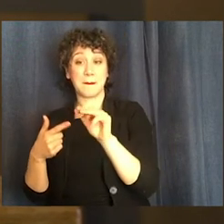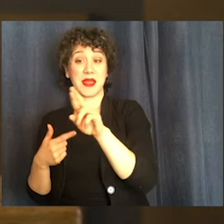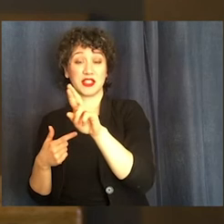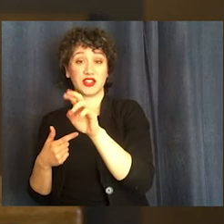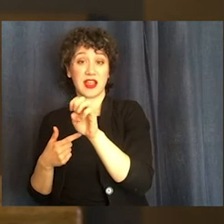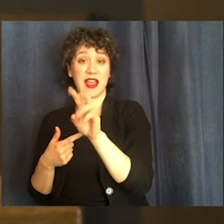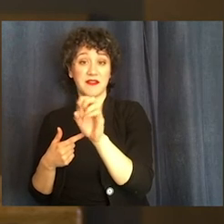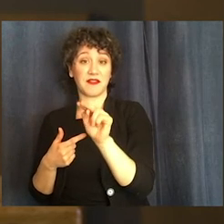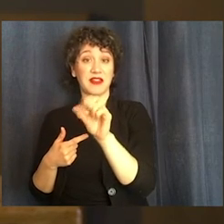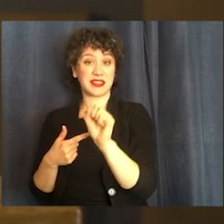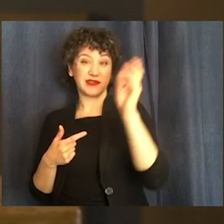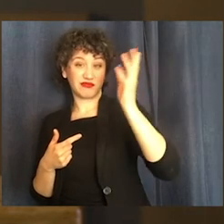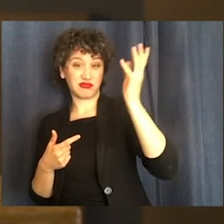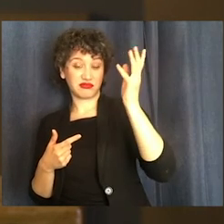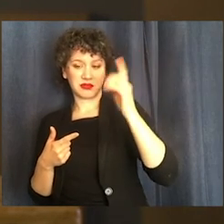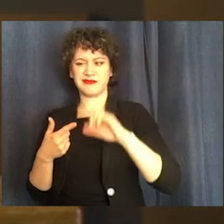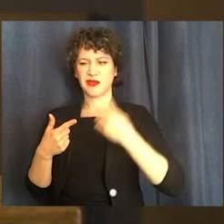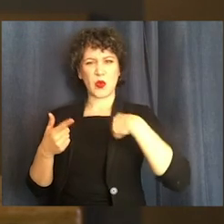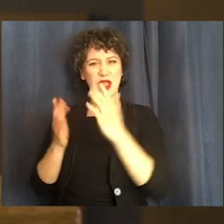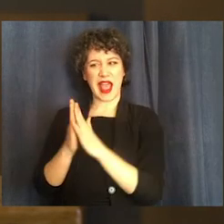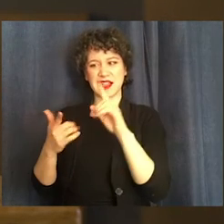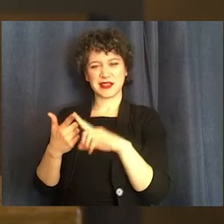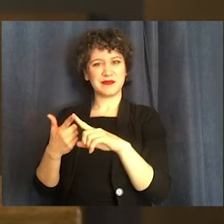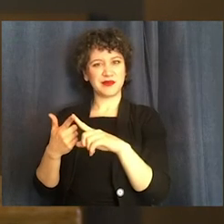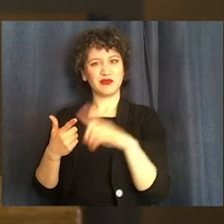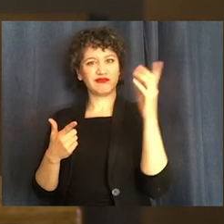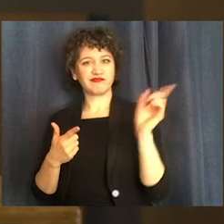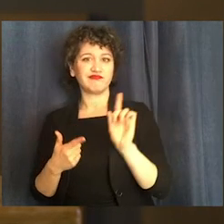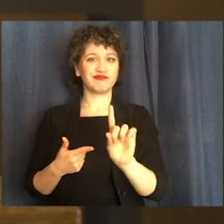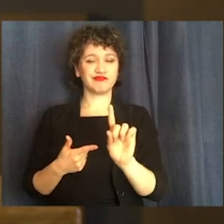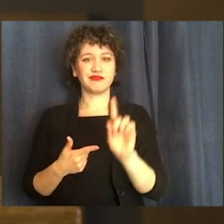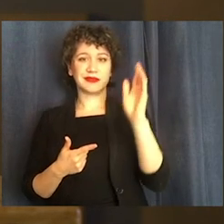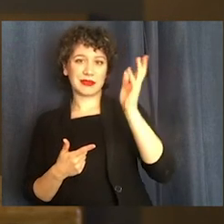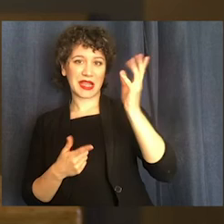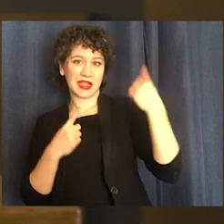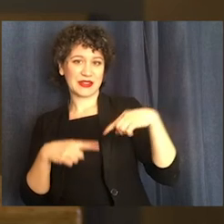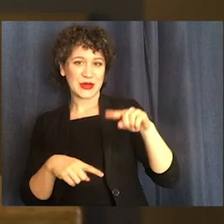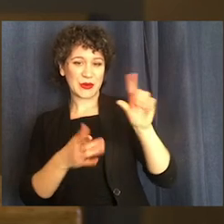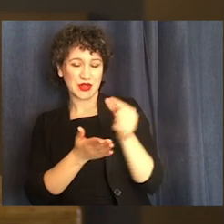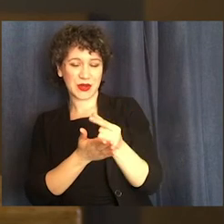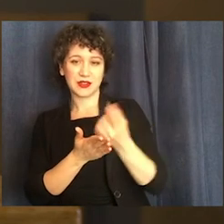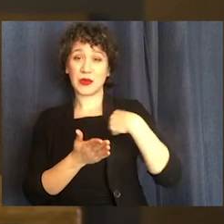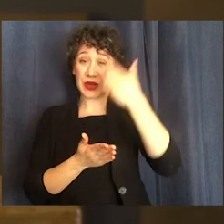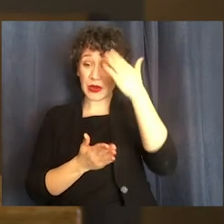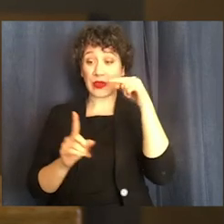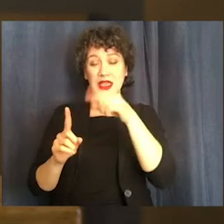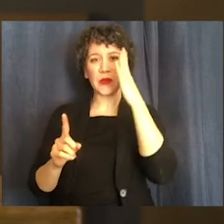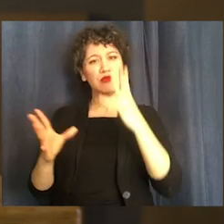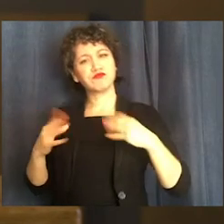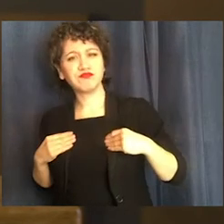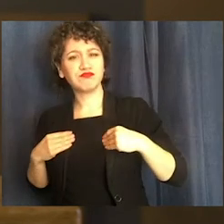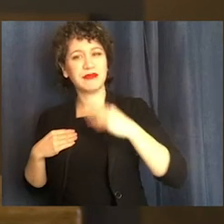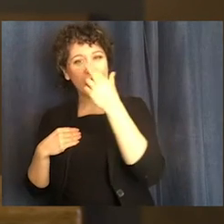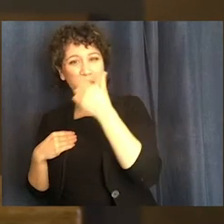well as share with us a meaningful message to take along with us. Mr. Evans is an outstanding educator and coach, and we